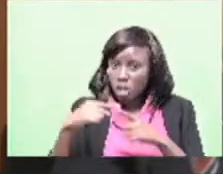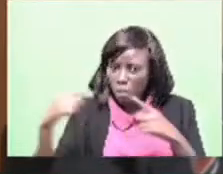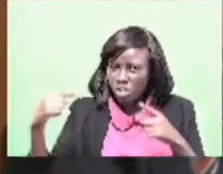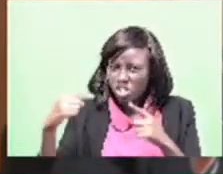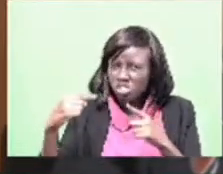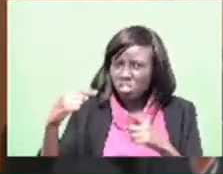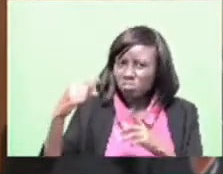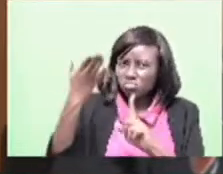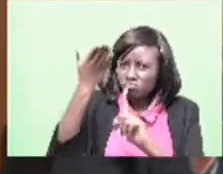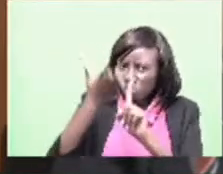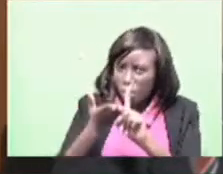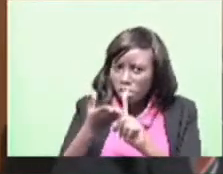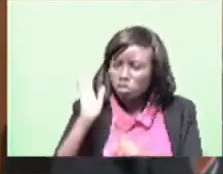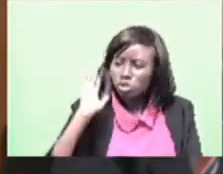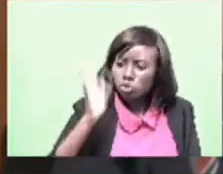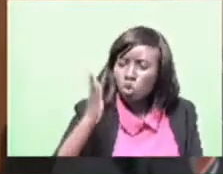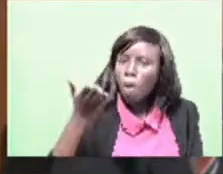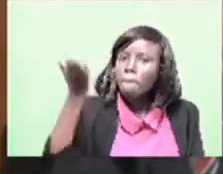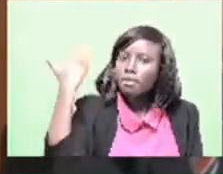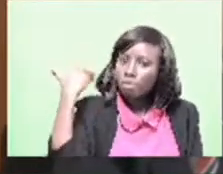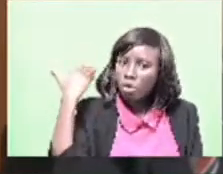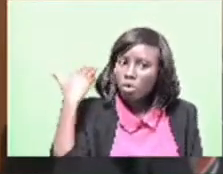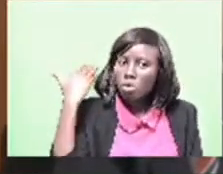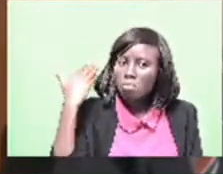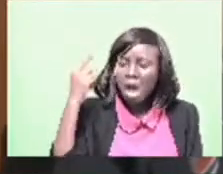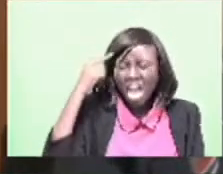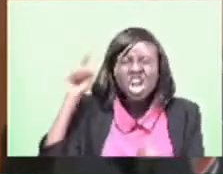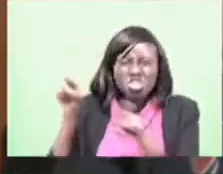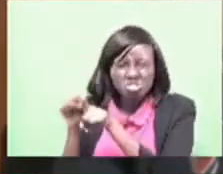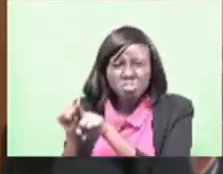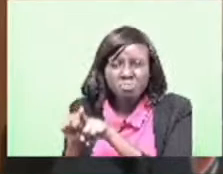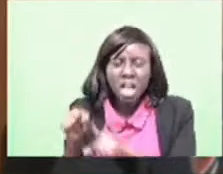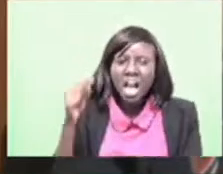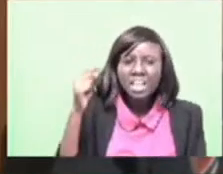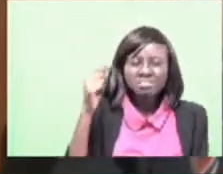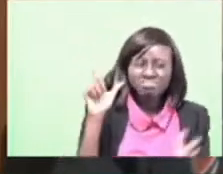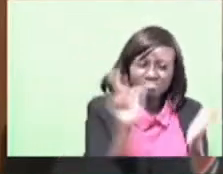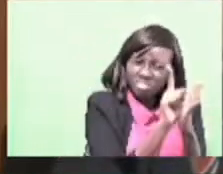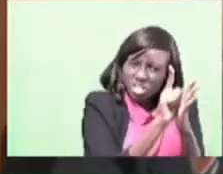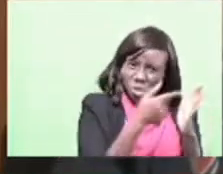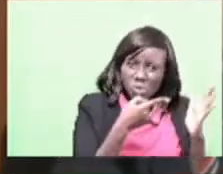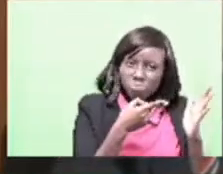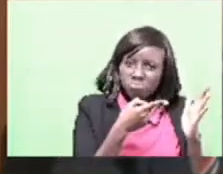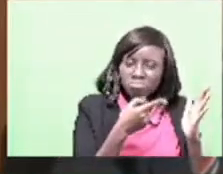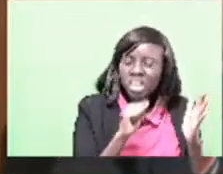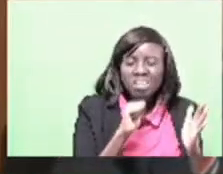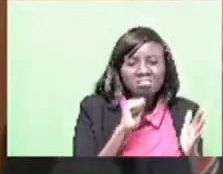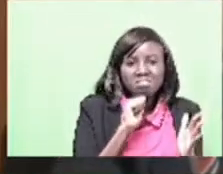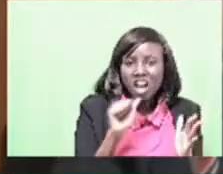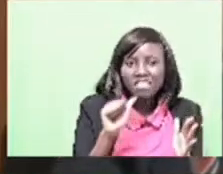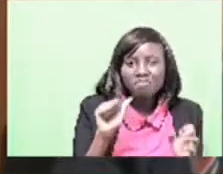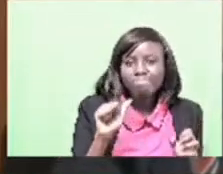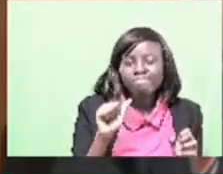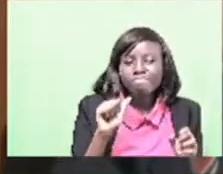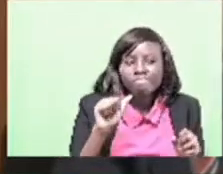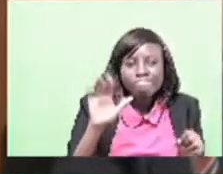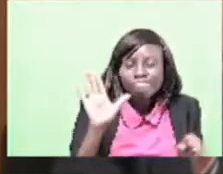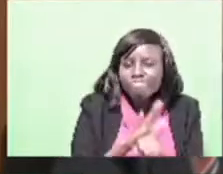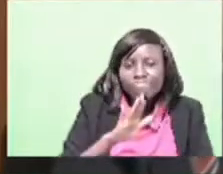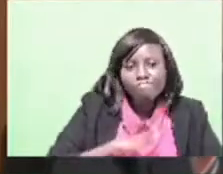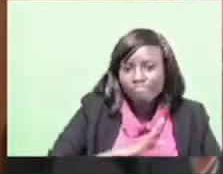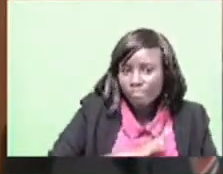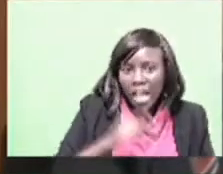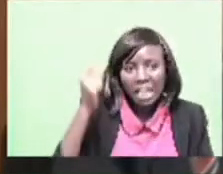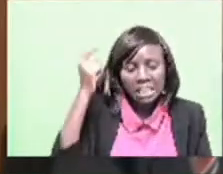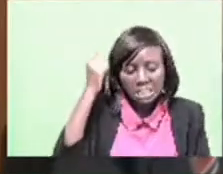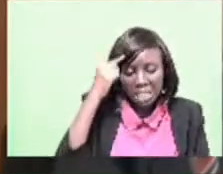out, and it should be reconsidered a bit in terms of some amendments. The provisions are not in line with most